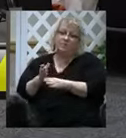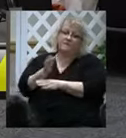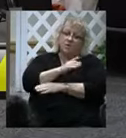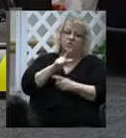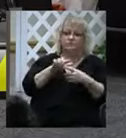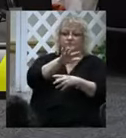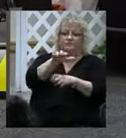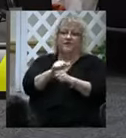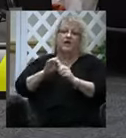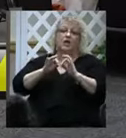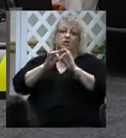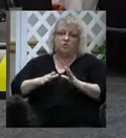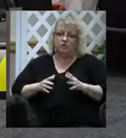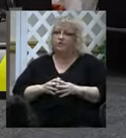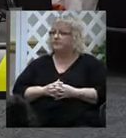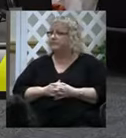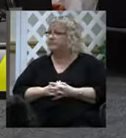ASL interpreter services.